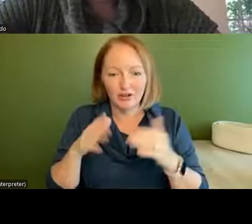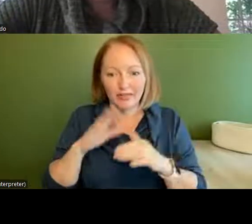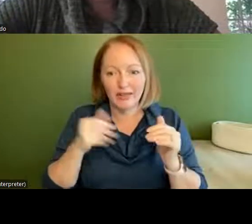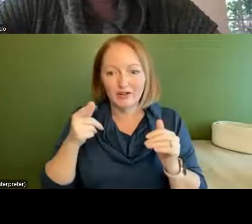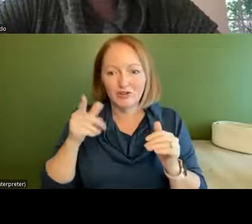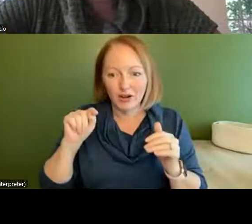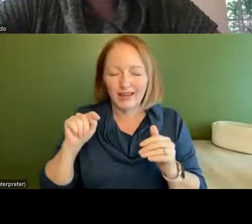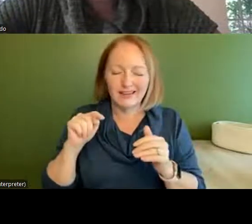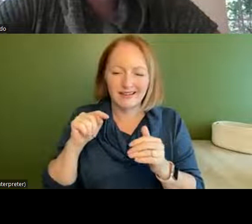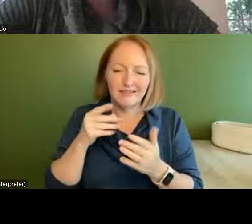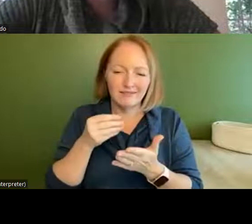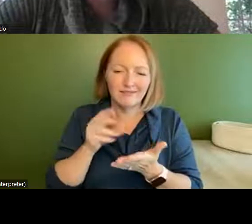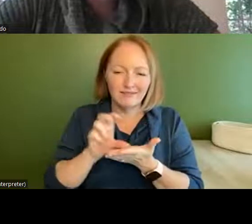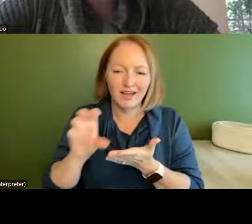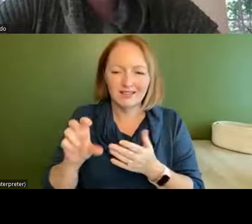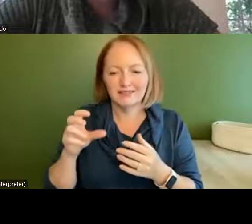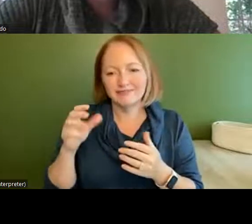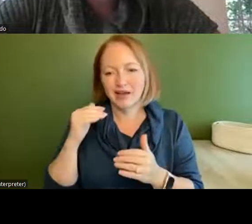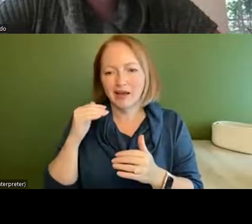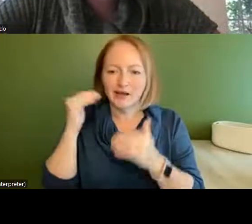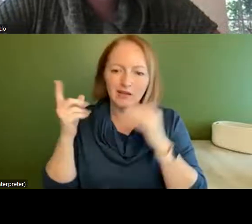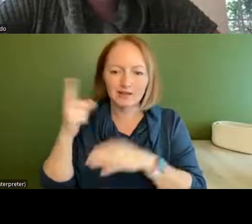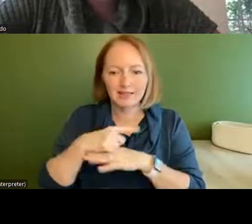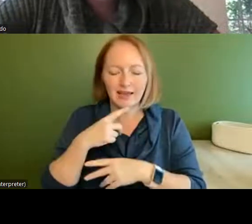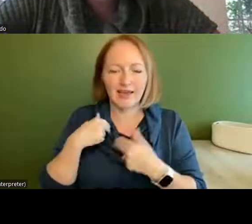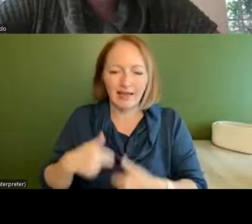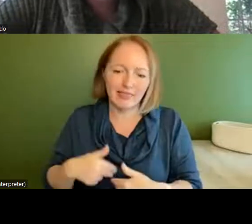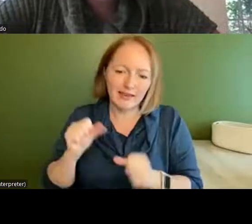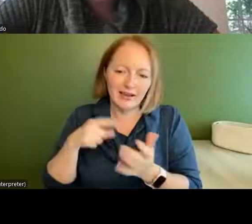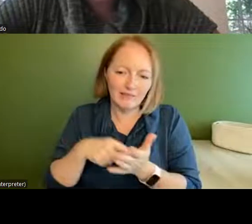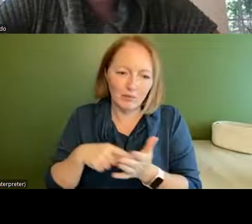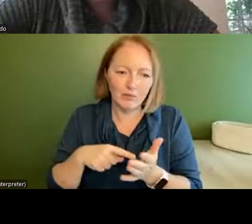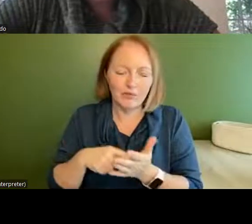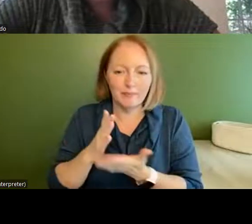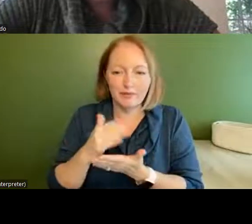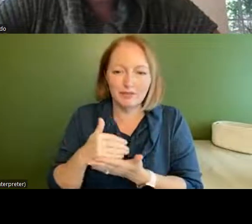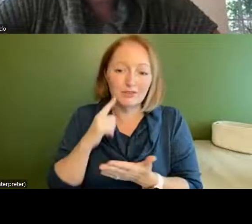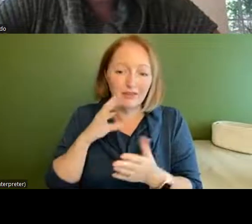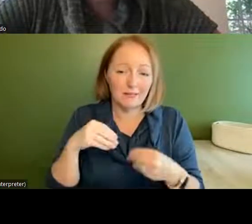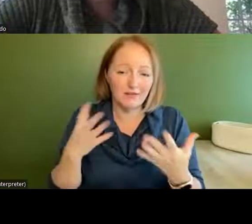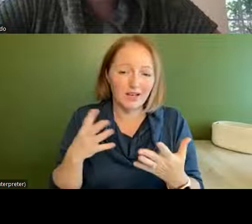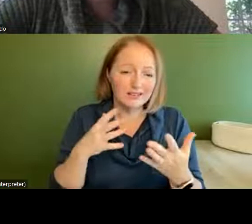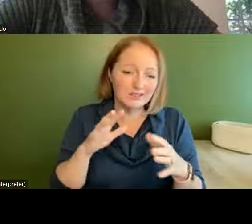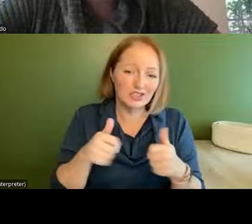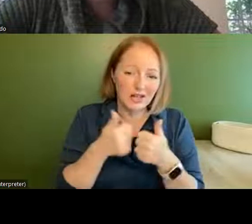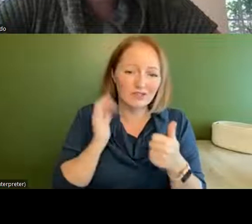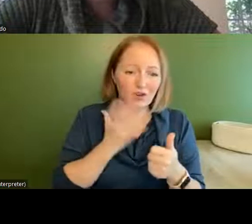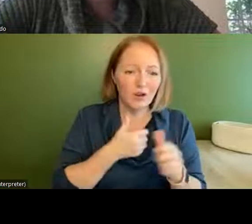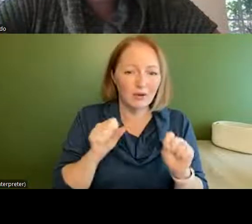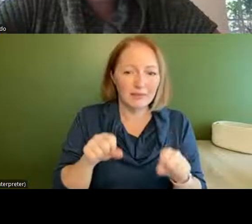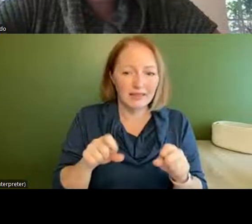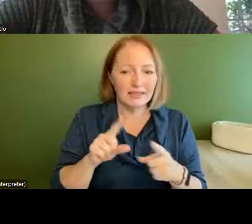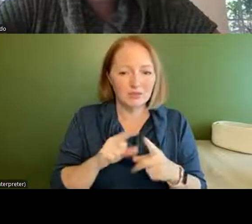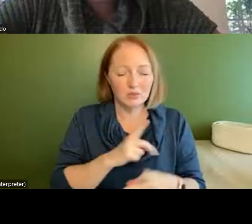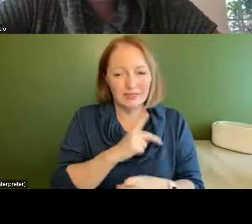grant-funded adult day health center, you know, budgets can afford. So that provides a challenge in terms of our ability to